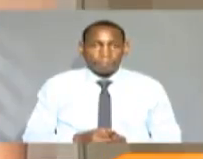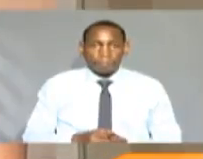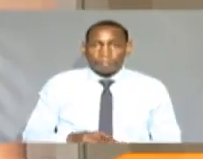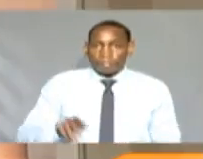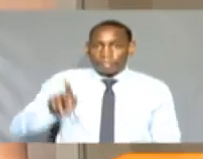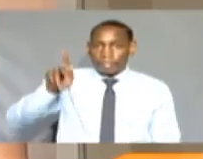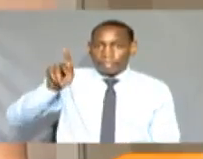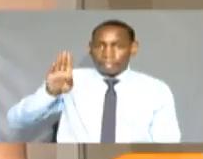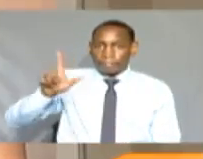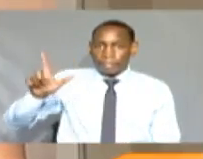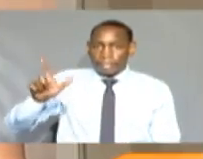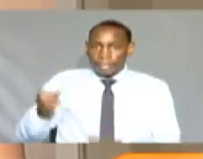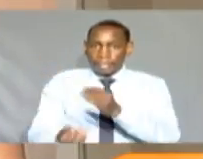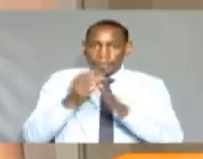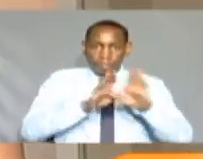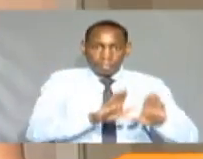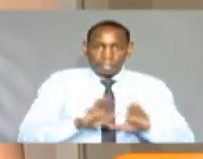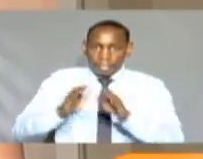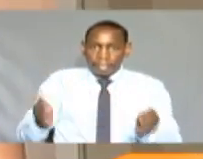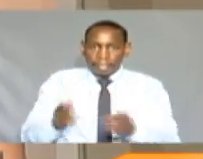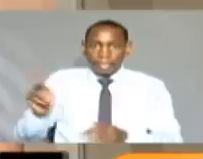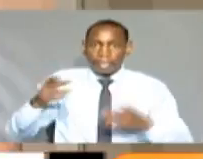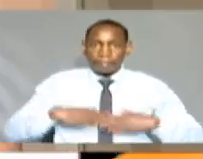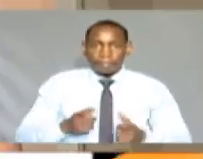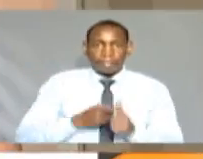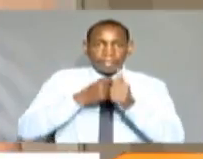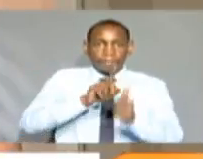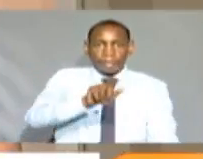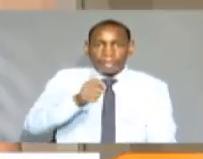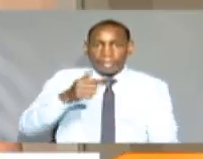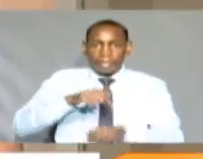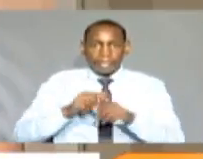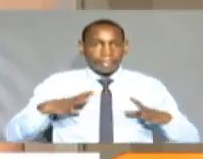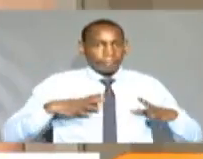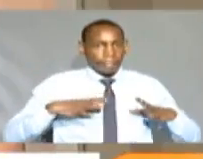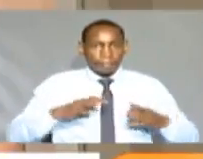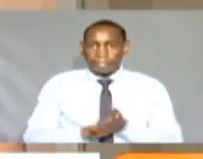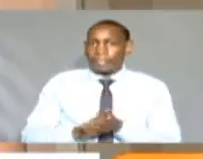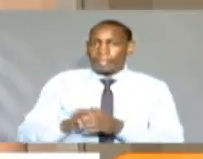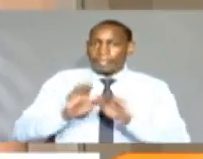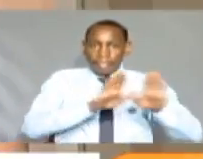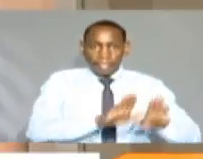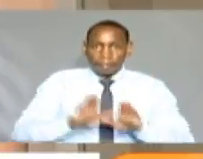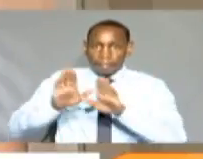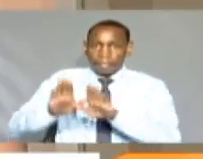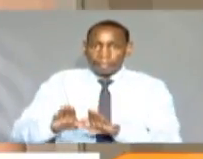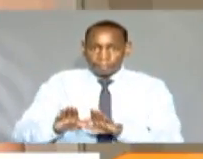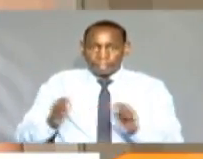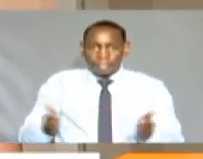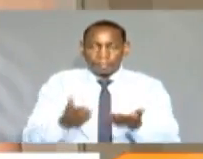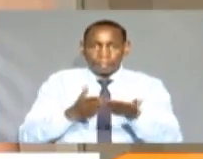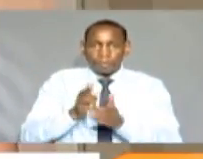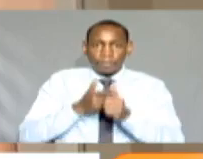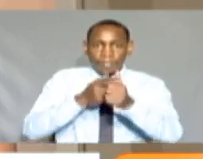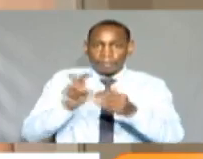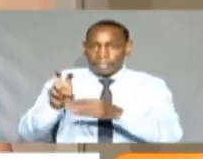Kenya Breweries has launched a campaign to encourage Kenyans to gift each other during the festive season. The campaign, it says, is inspired by its gifting